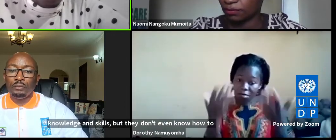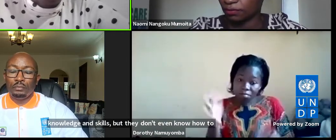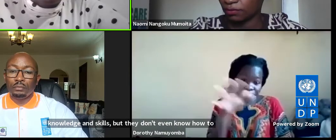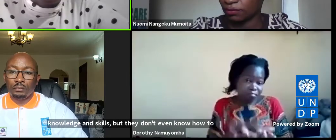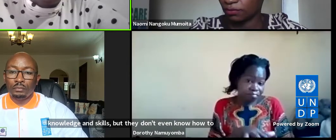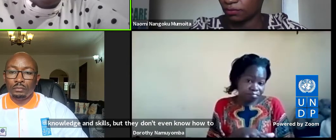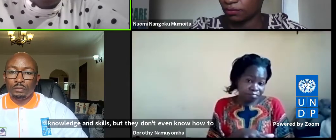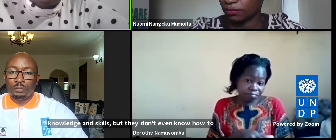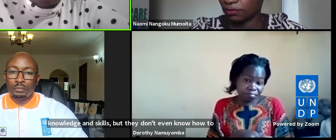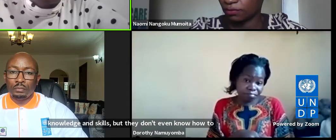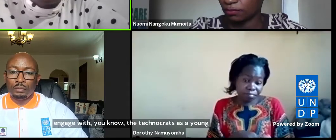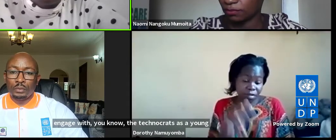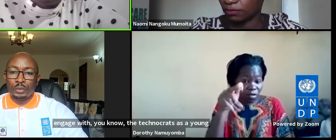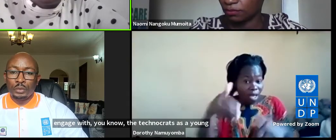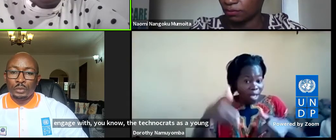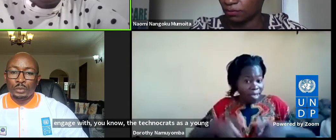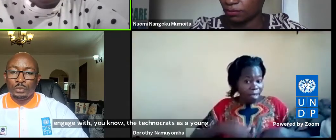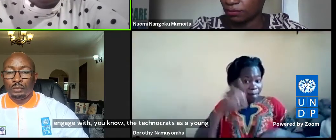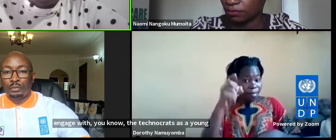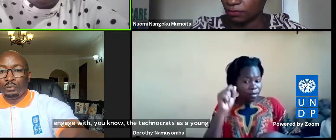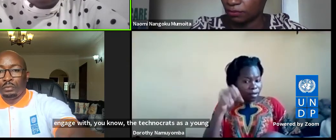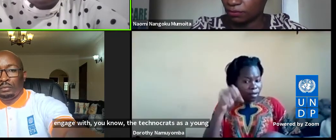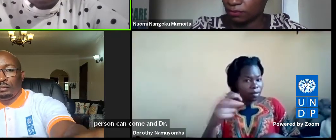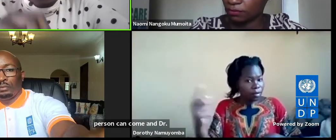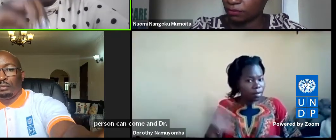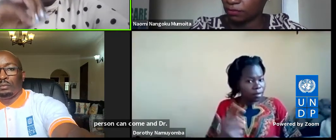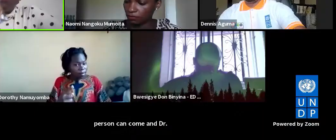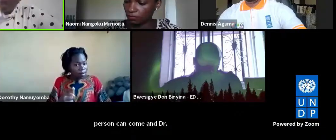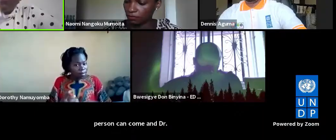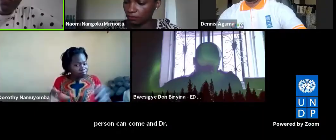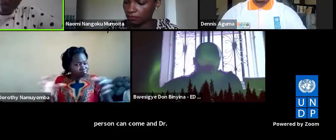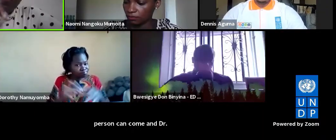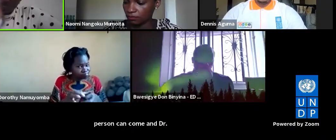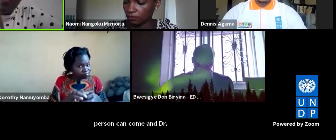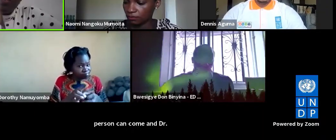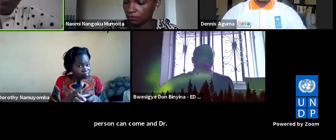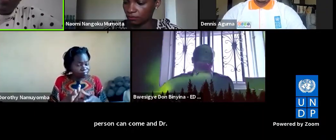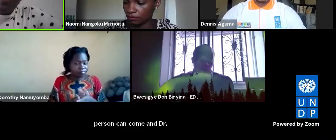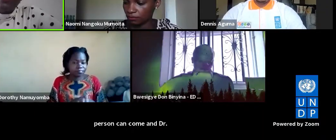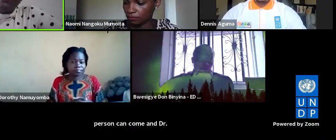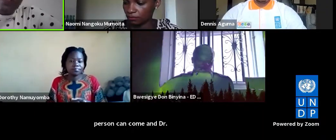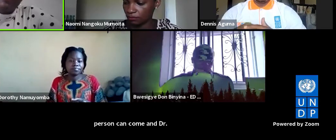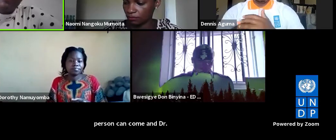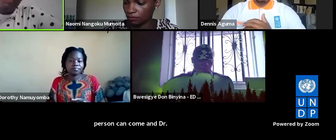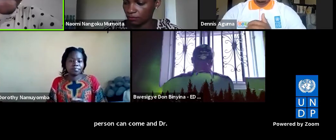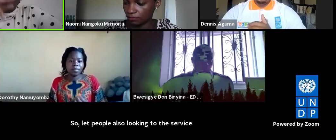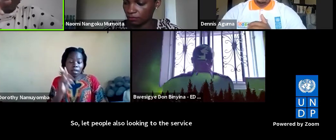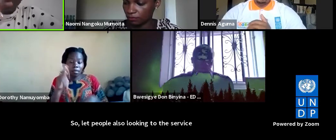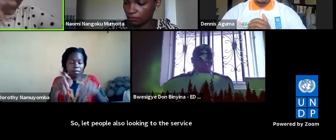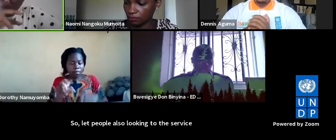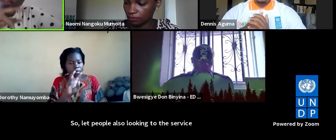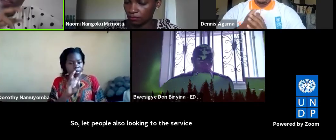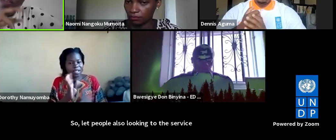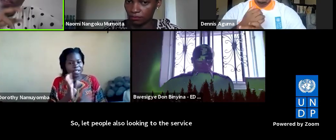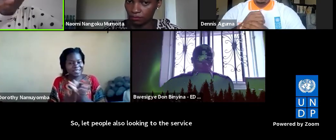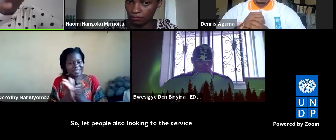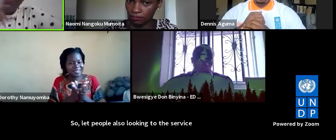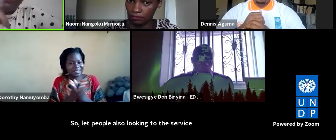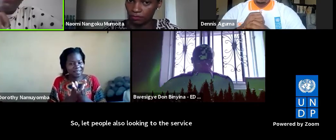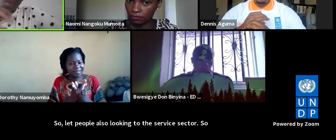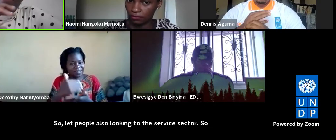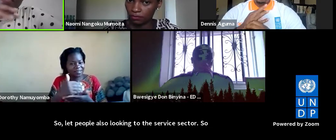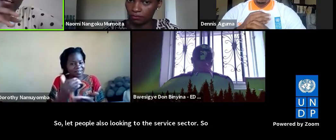young person, you can come and actually plug that service gap. So let people also look into the service sector itself surrounding the